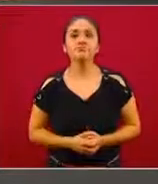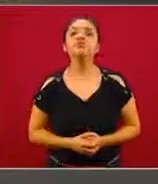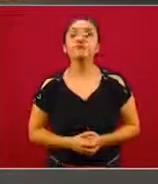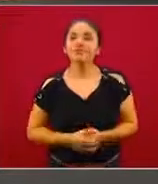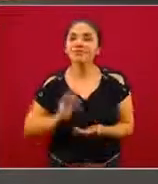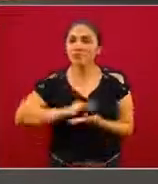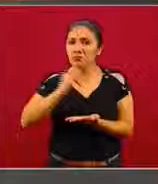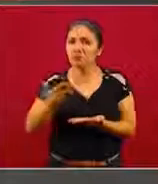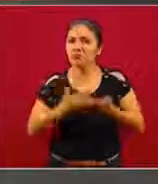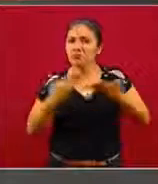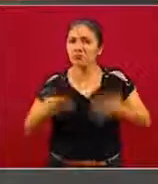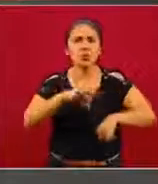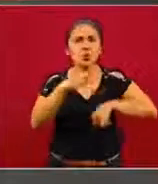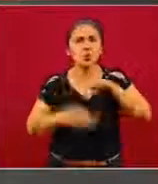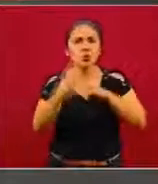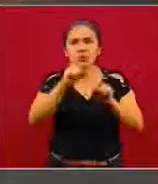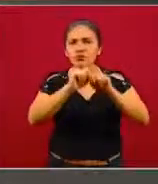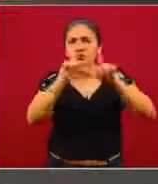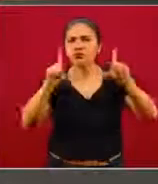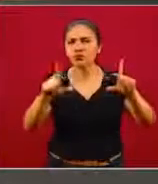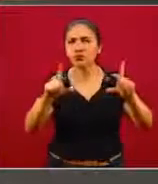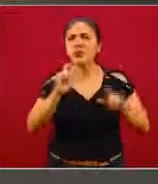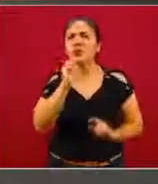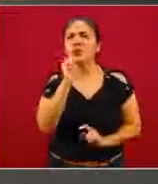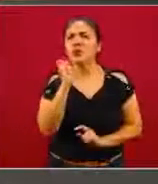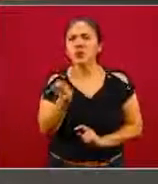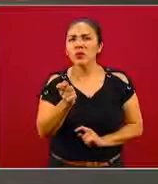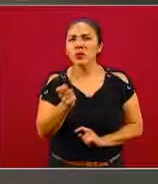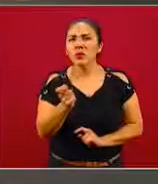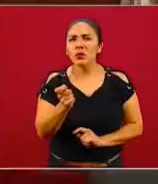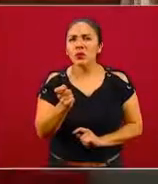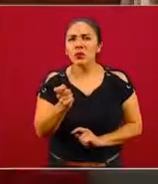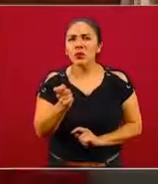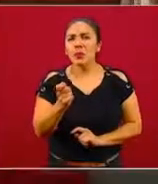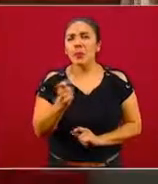Christian. Now we're going to go to the last presentation,